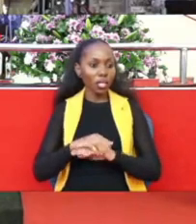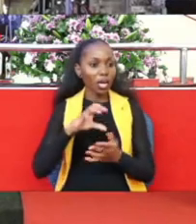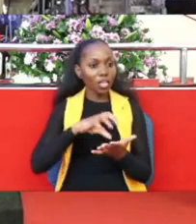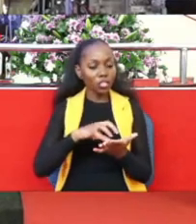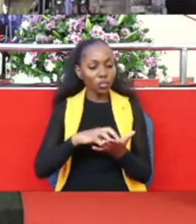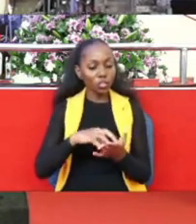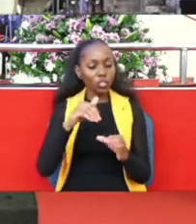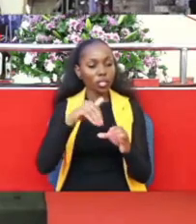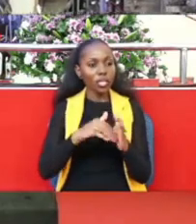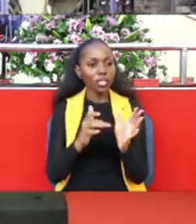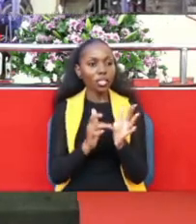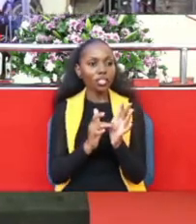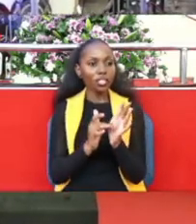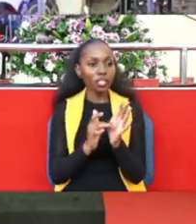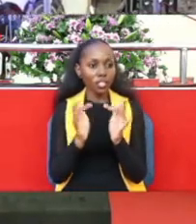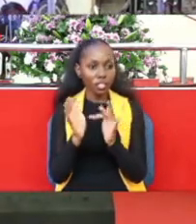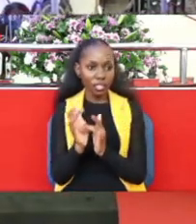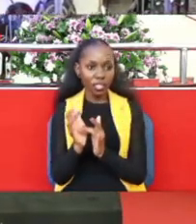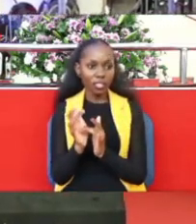and challenge the principle.